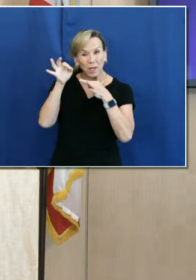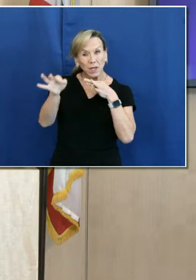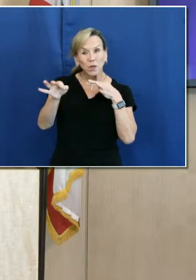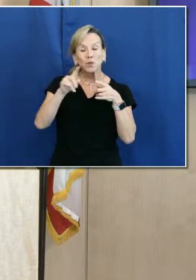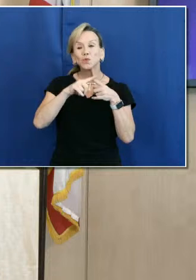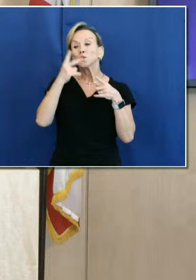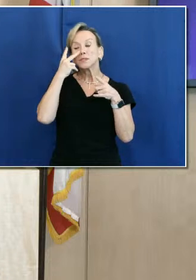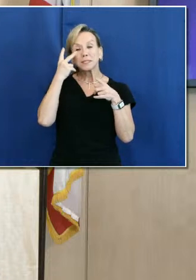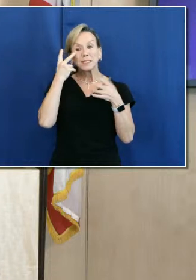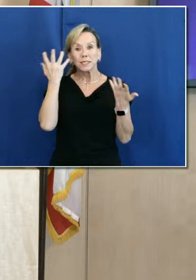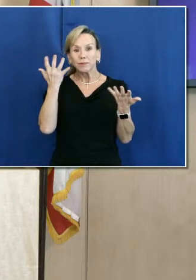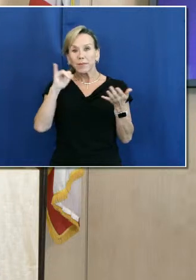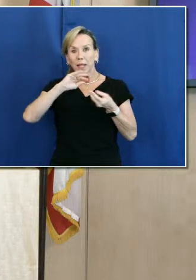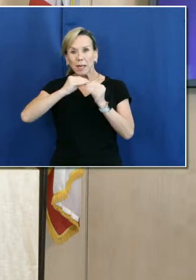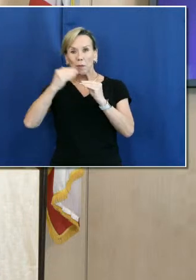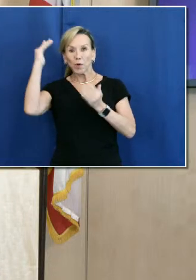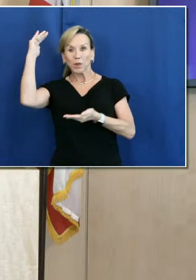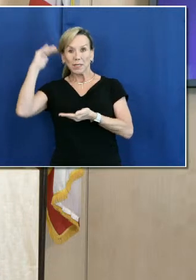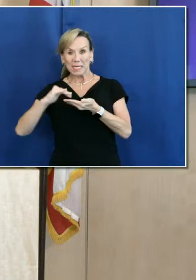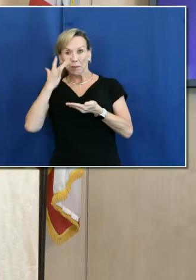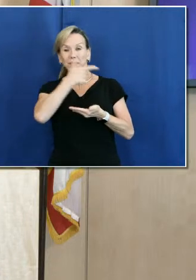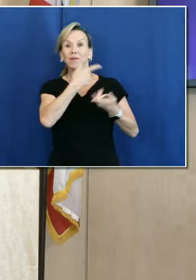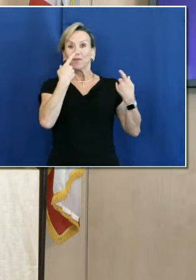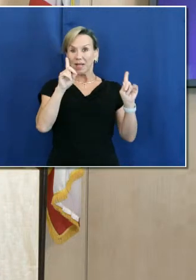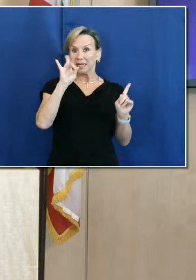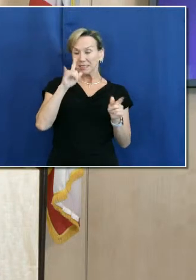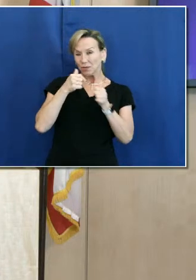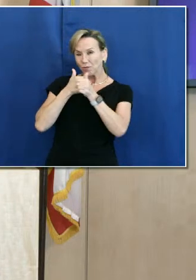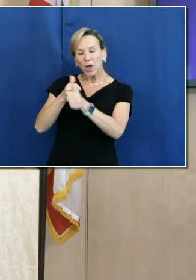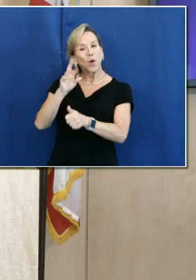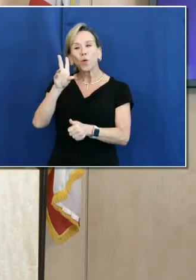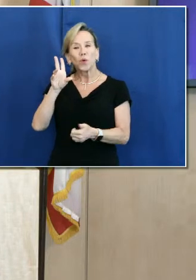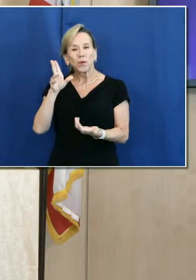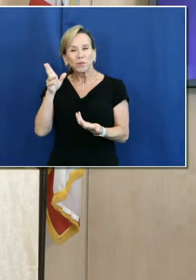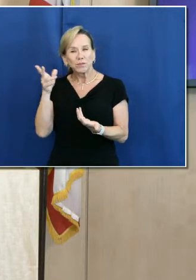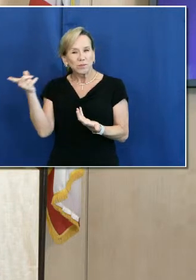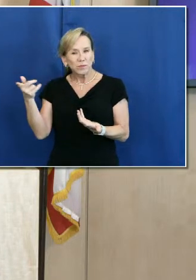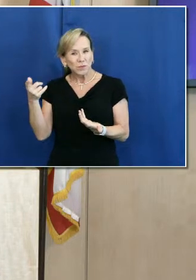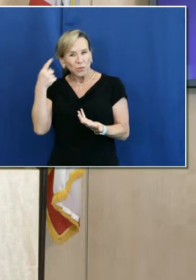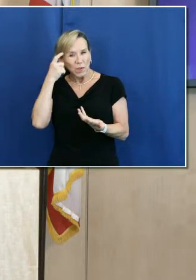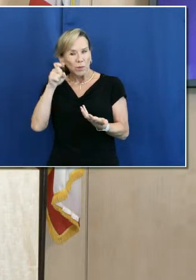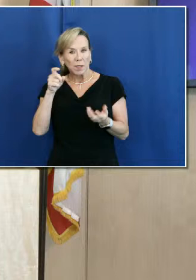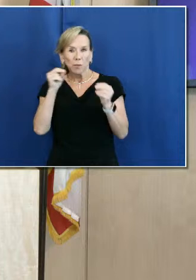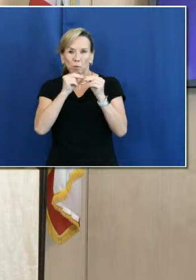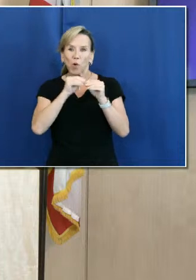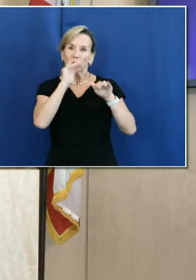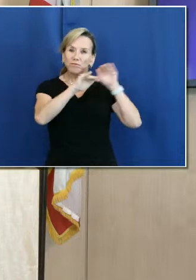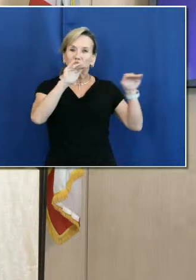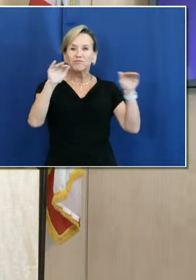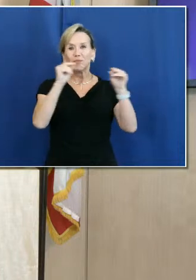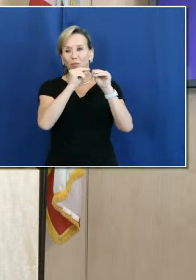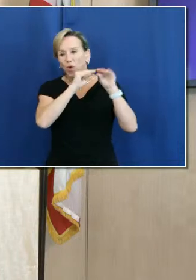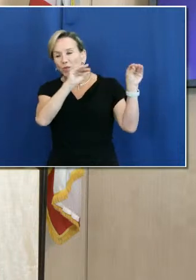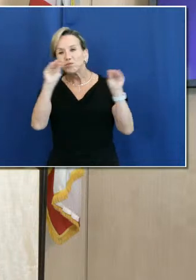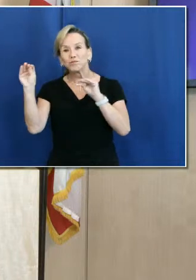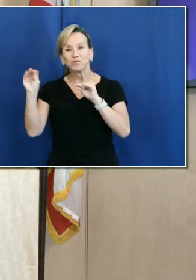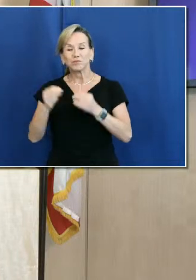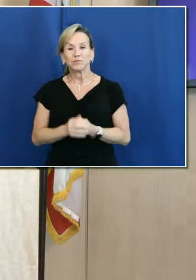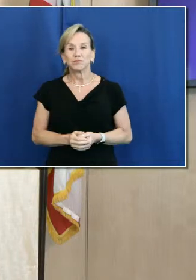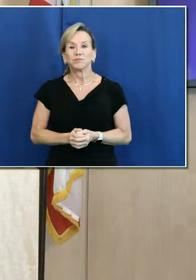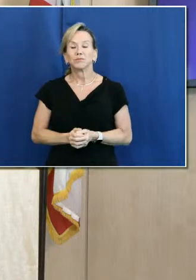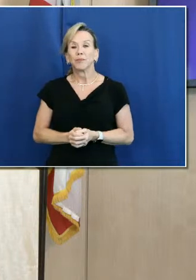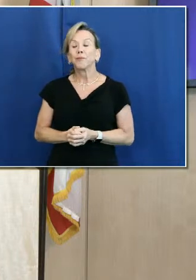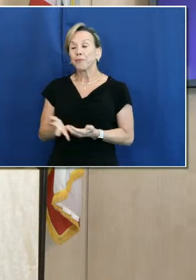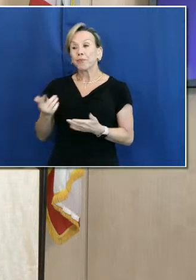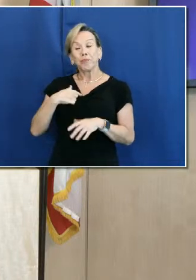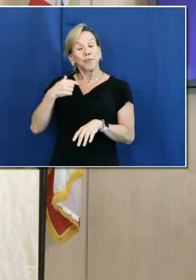benefits of that and those numbers coming down, or do we need to do more of what's already been done? Well, I think we need to continue to do